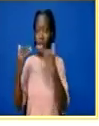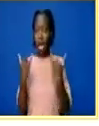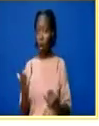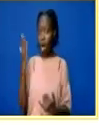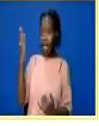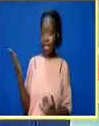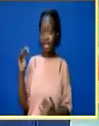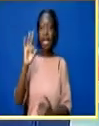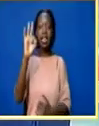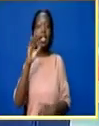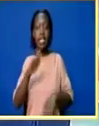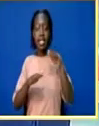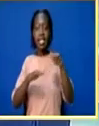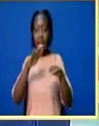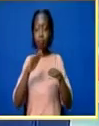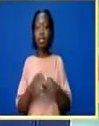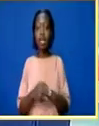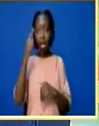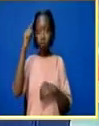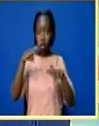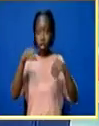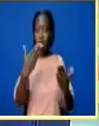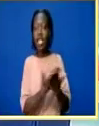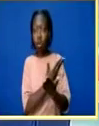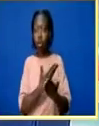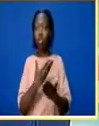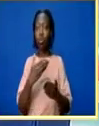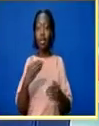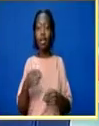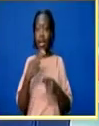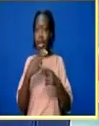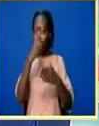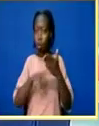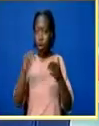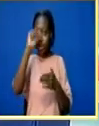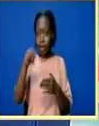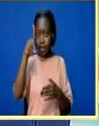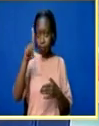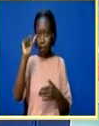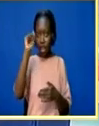steps of the soil erosion we refer to as splash.